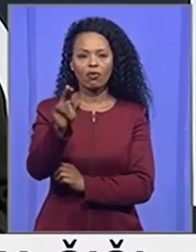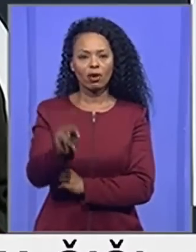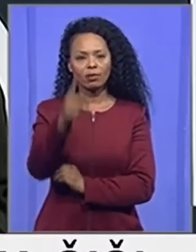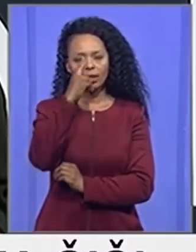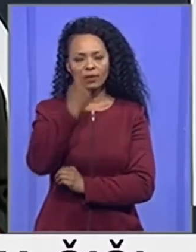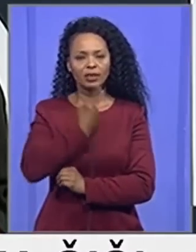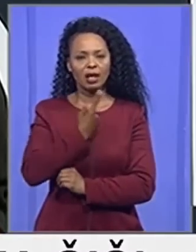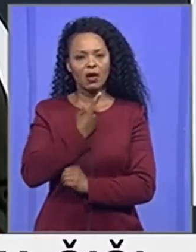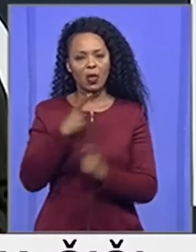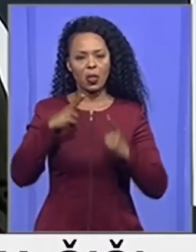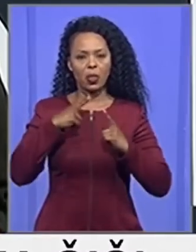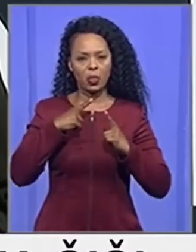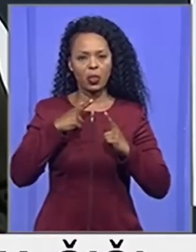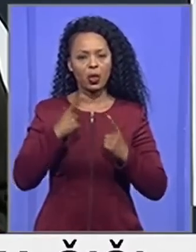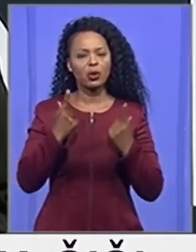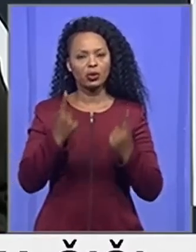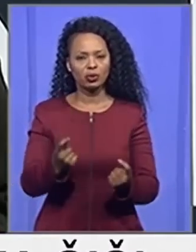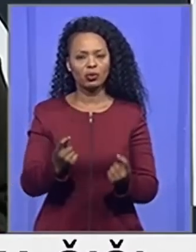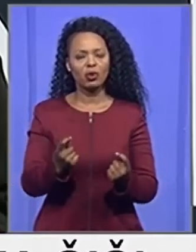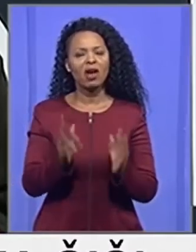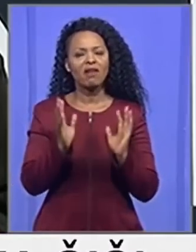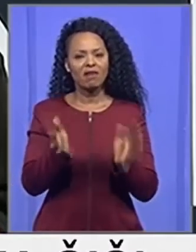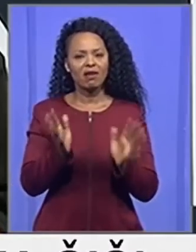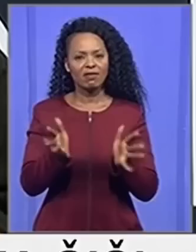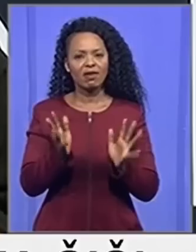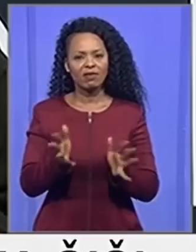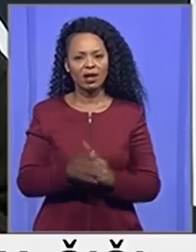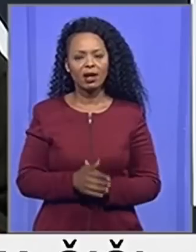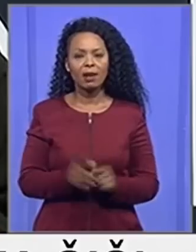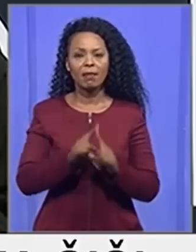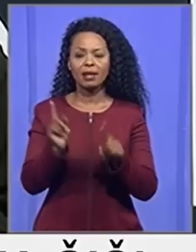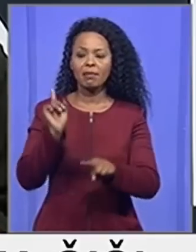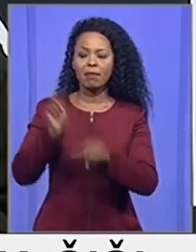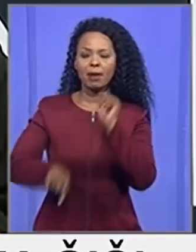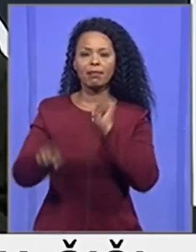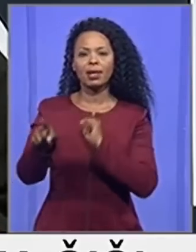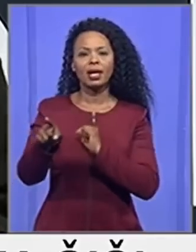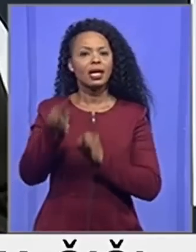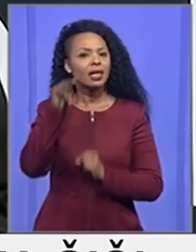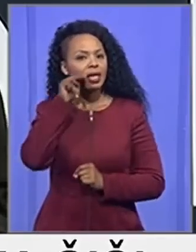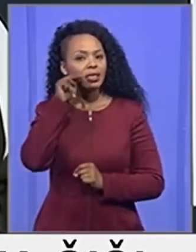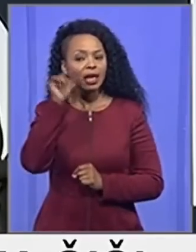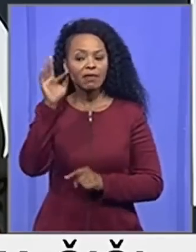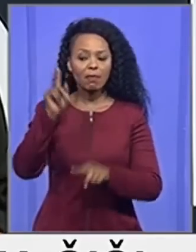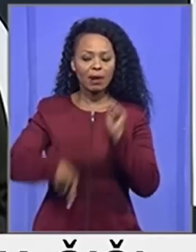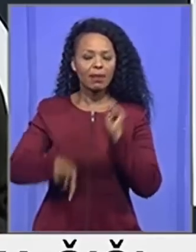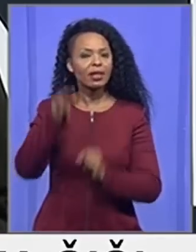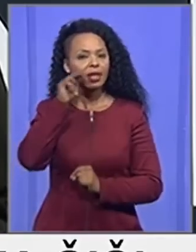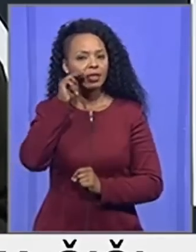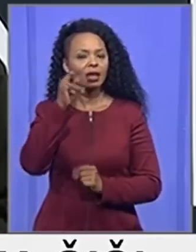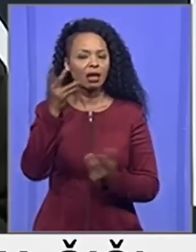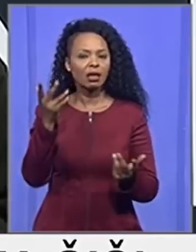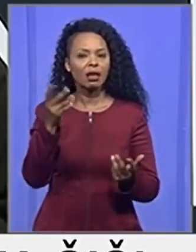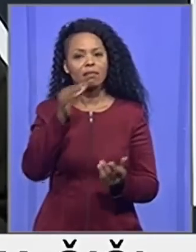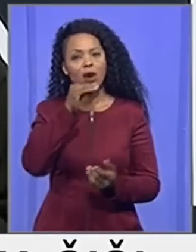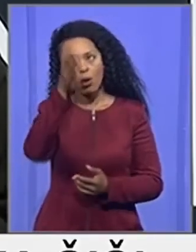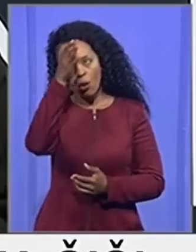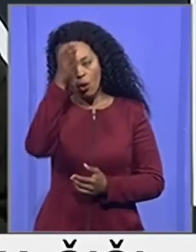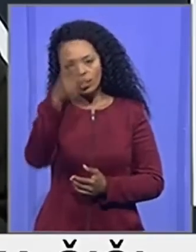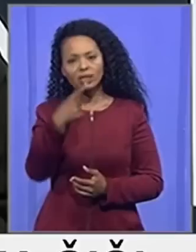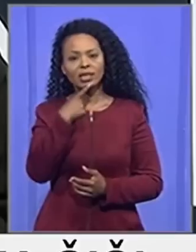mean, we did it before, but then we could not beat Nigeria. If we did beat Nigeria, and then the coach also said it, that the group is